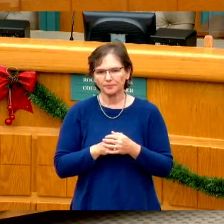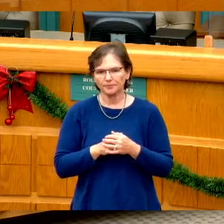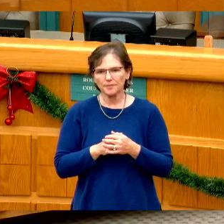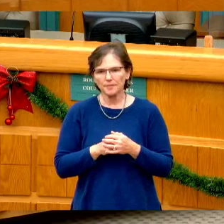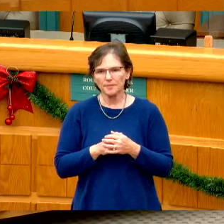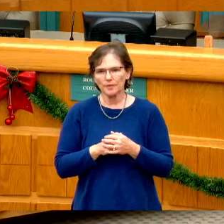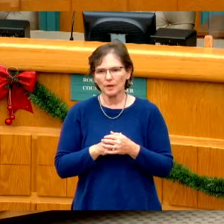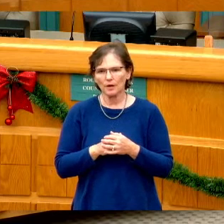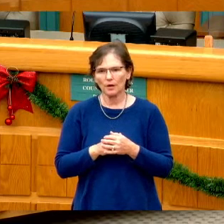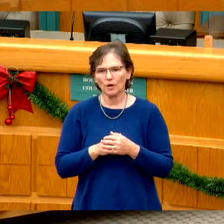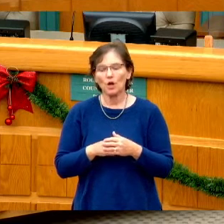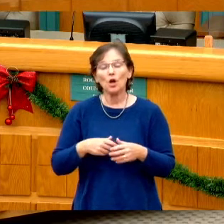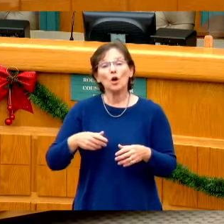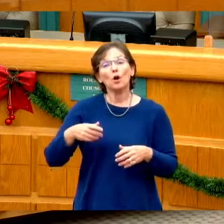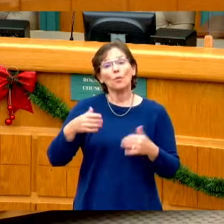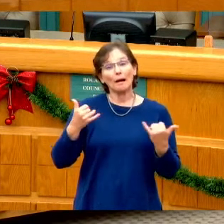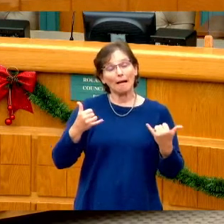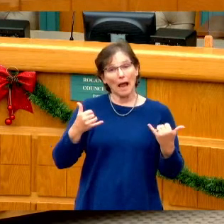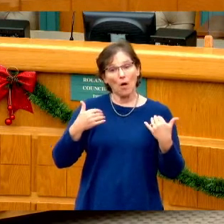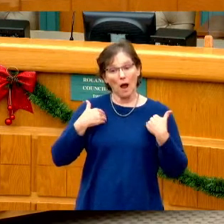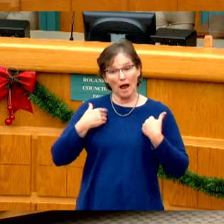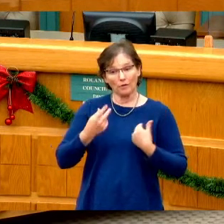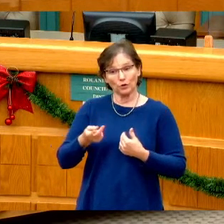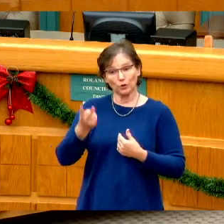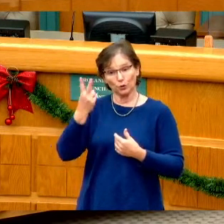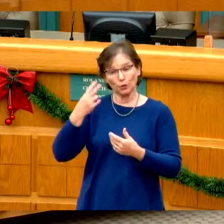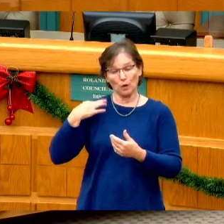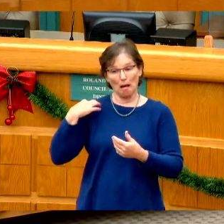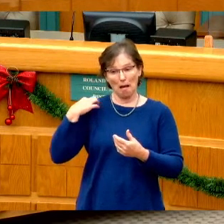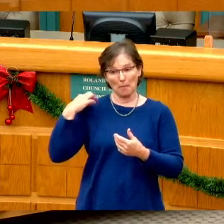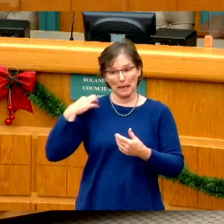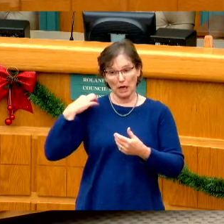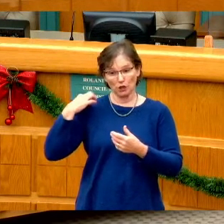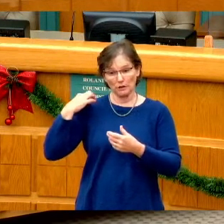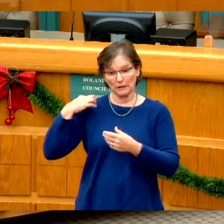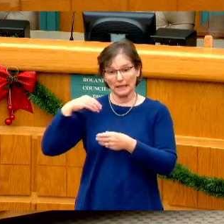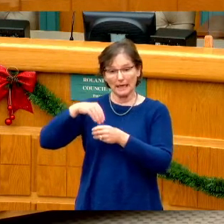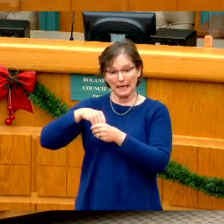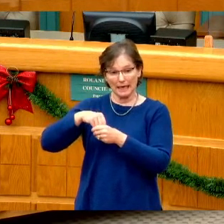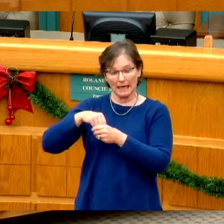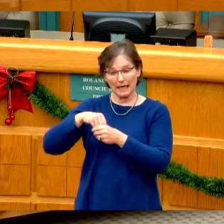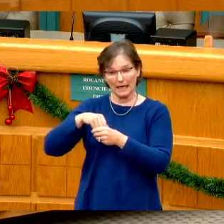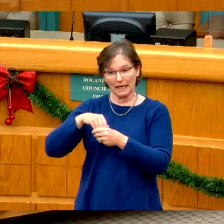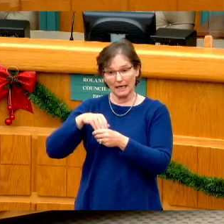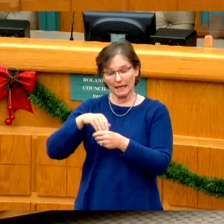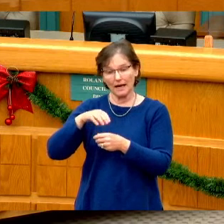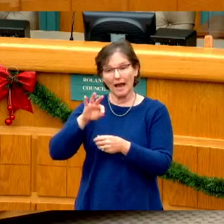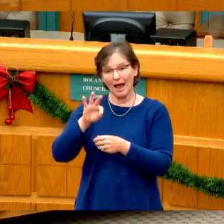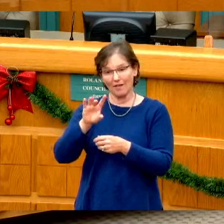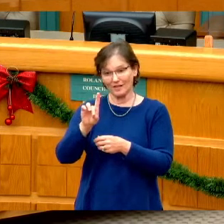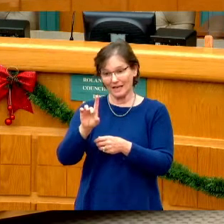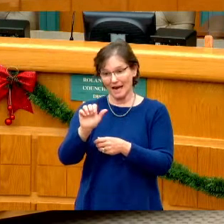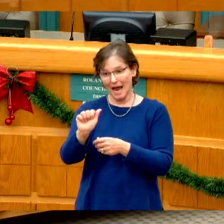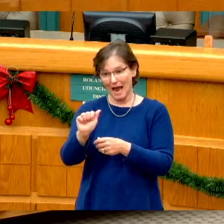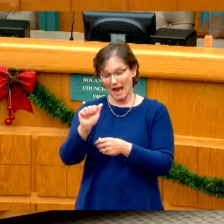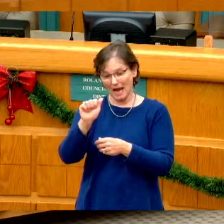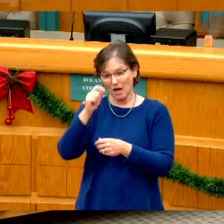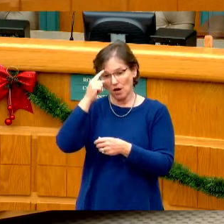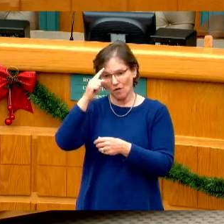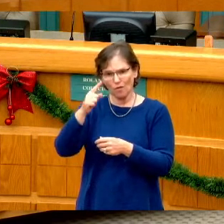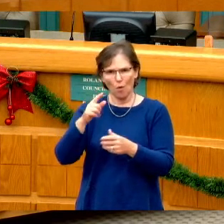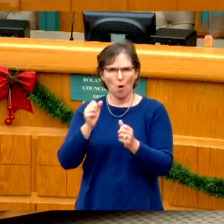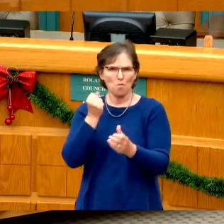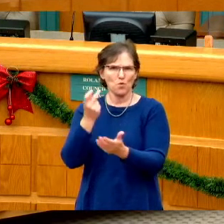for FDA authorization. Those are Pfizer and Moderna. Pfizer is scheduled to be reviewed on